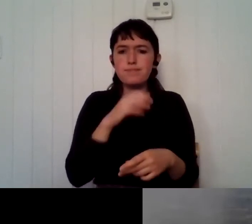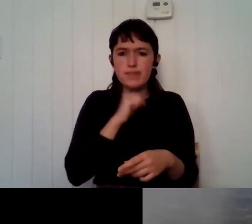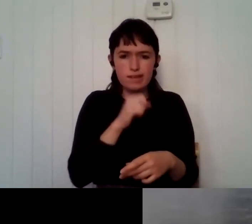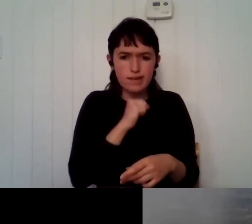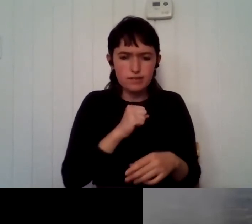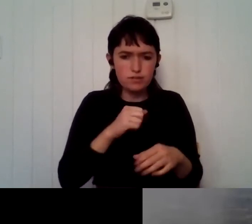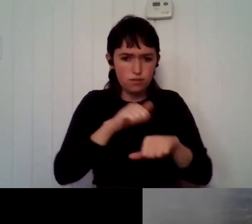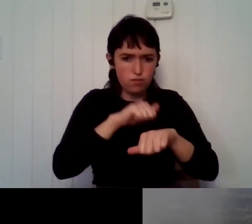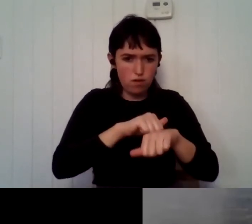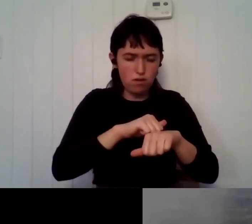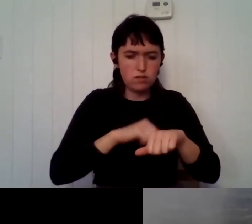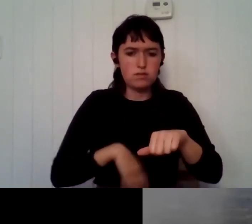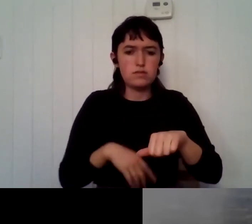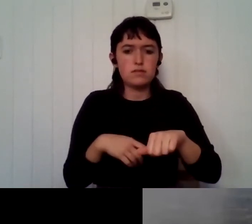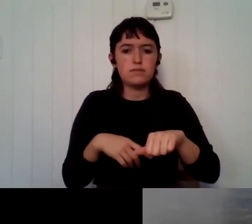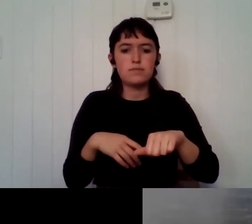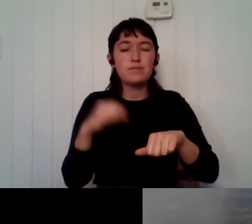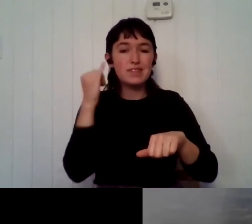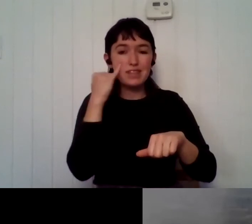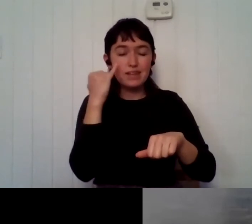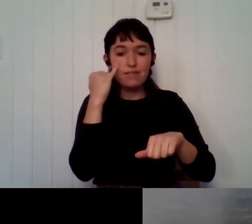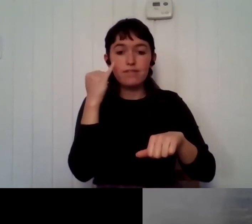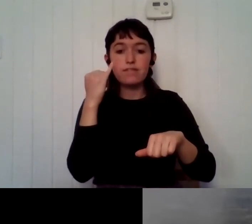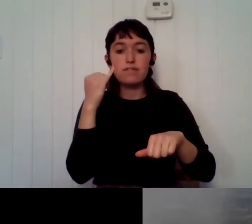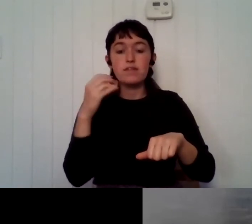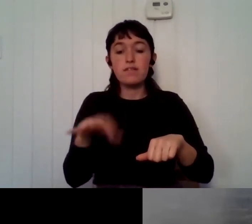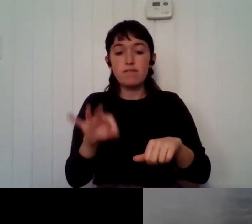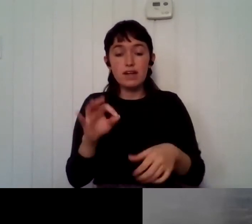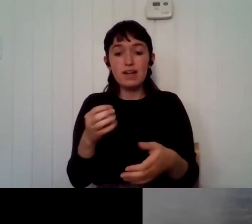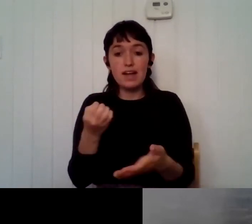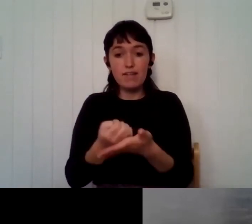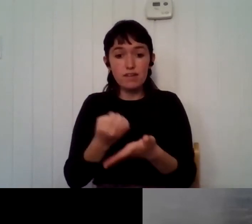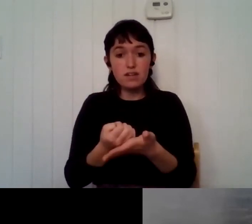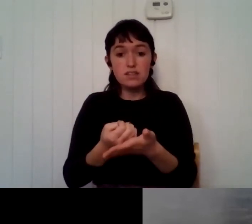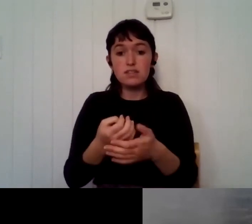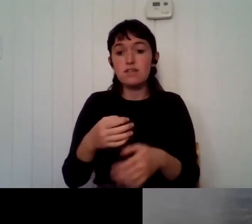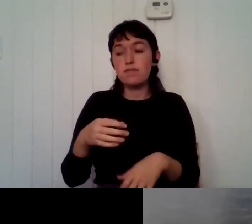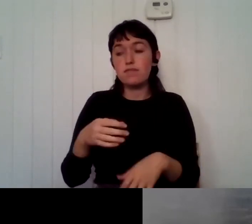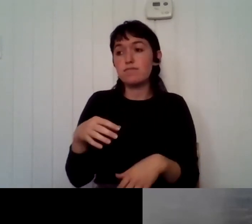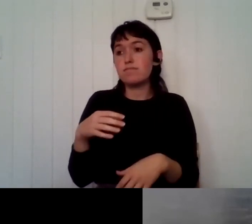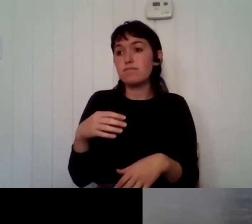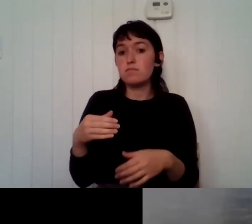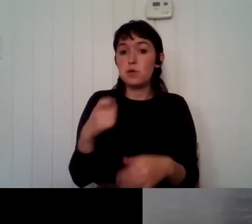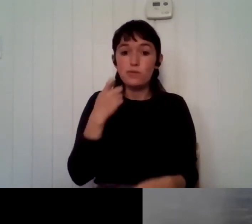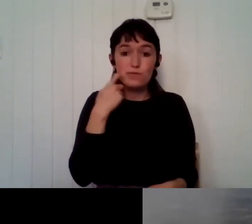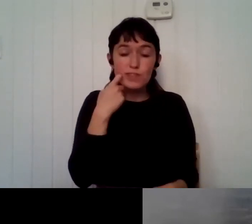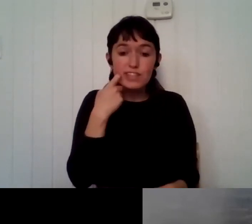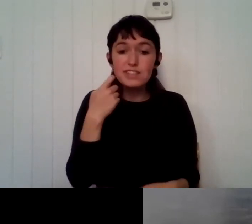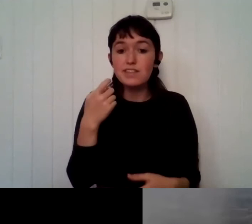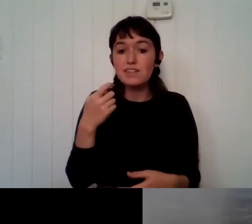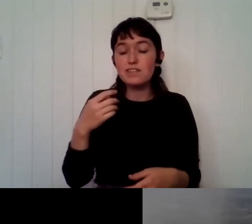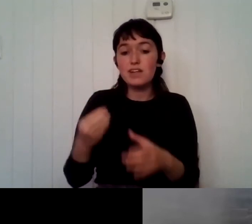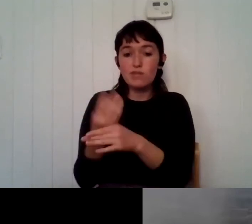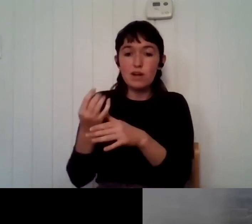if they don't find evidence for younger eruptions, let's say 20,000 years, it's even